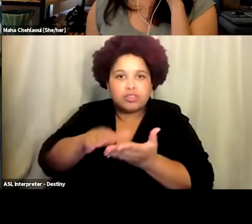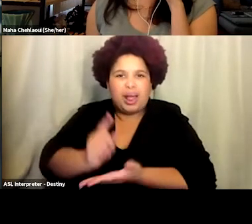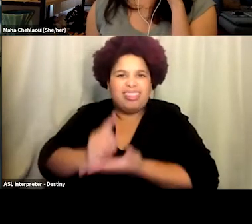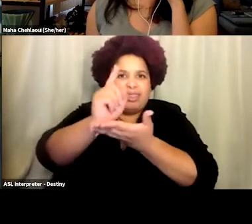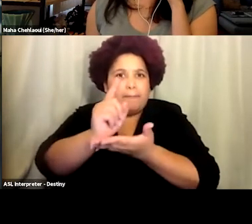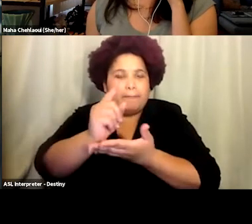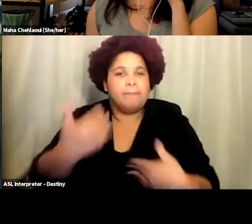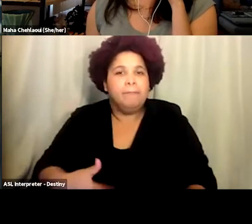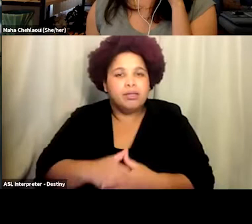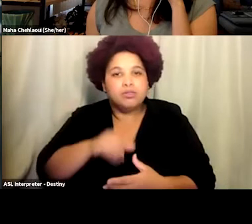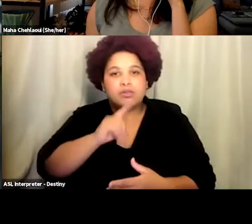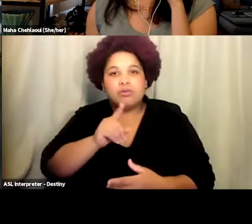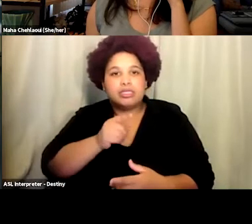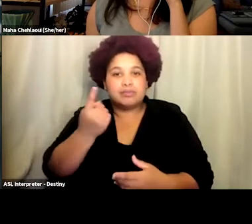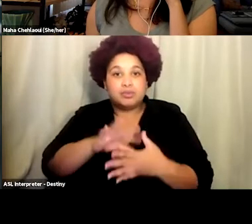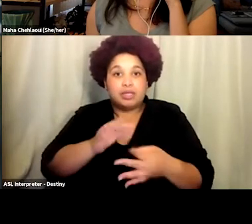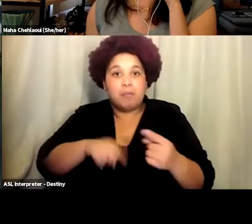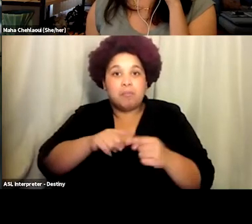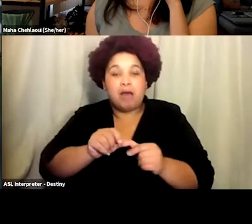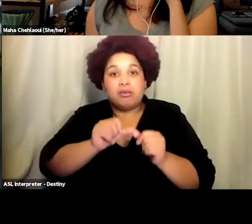think there is something to be said for